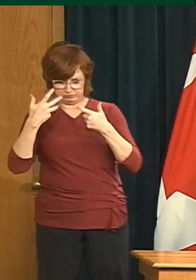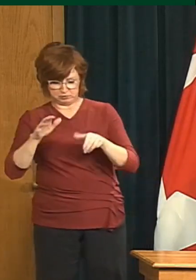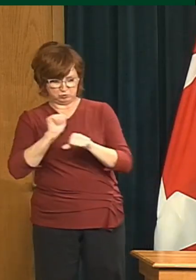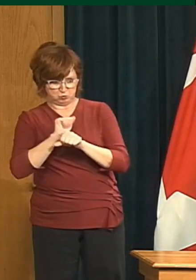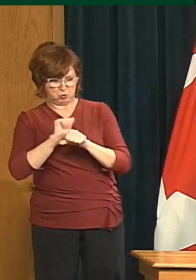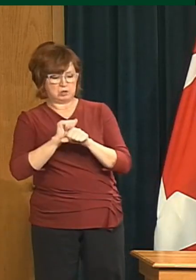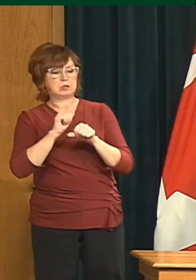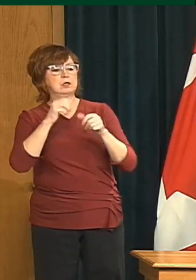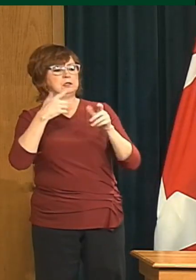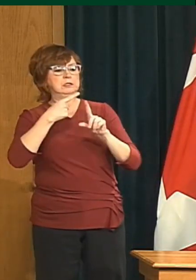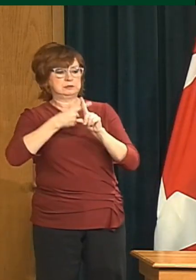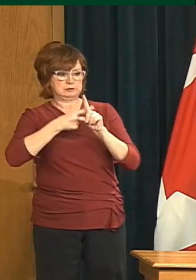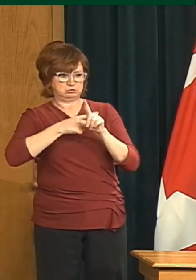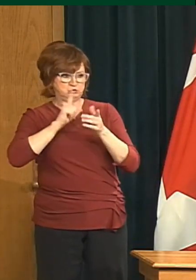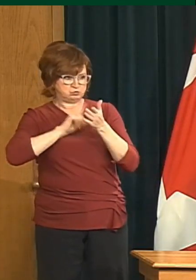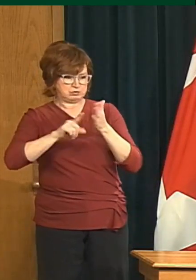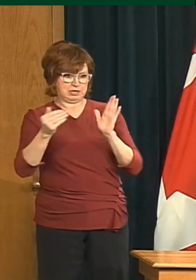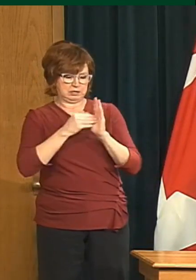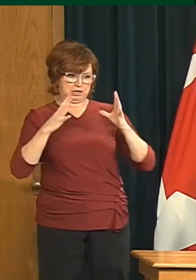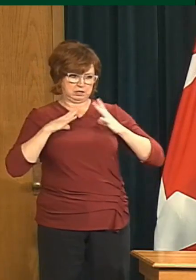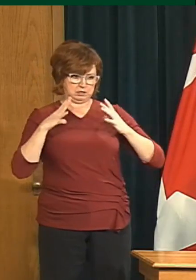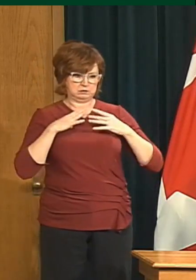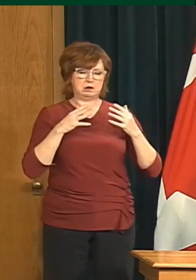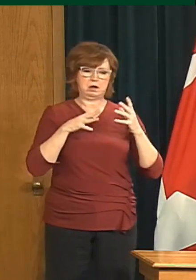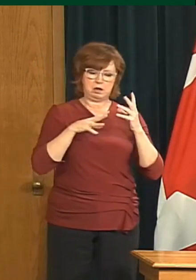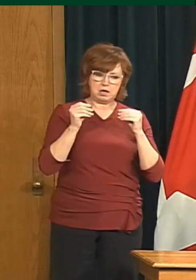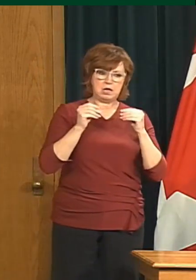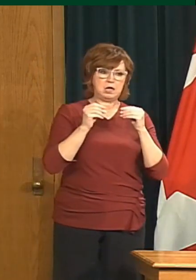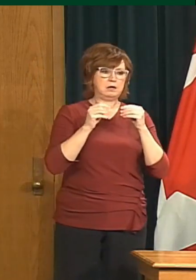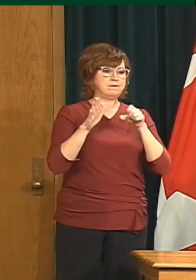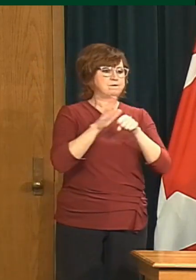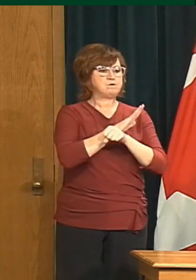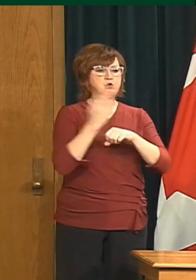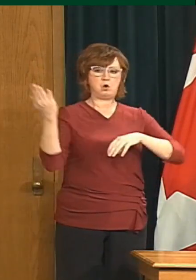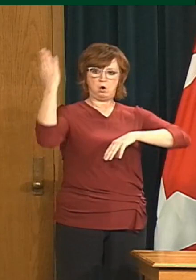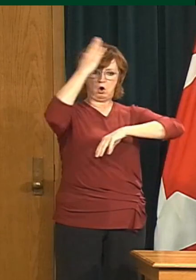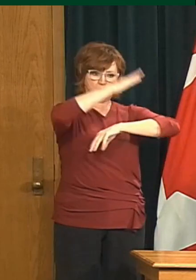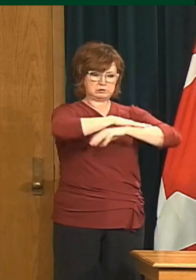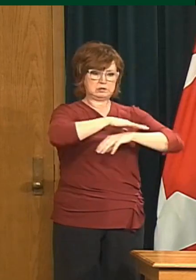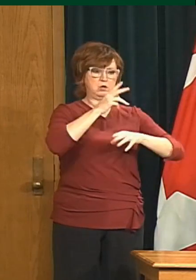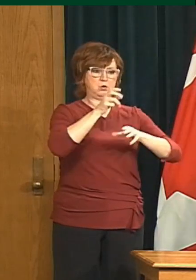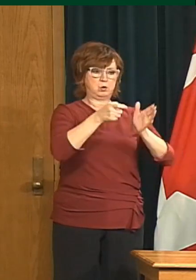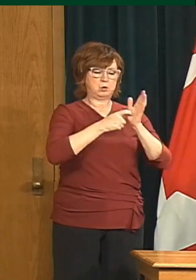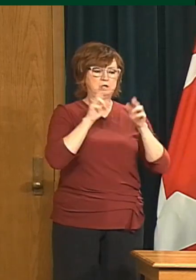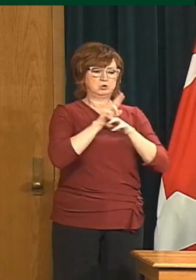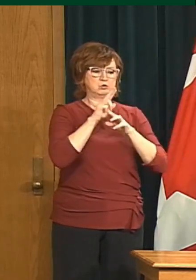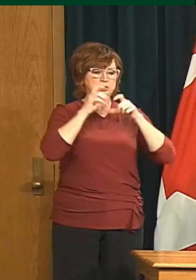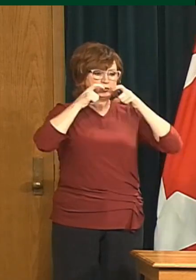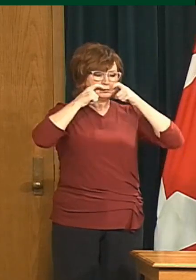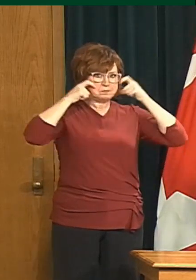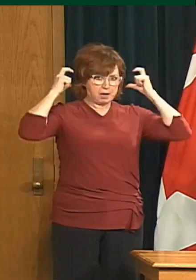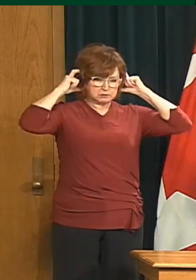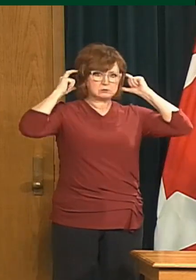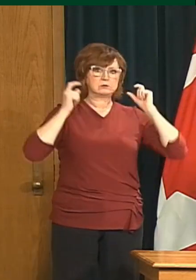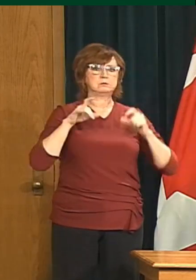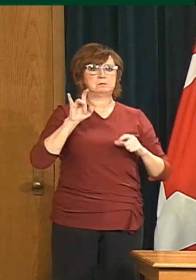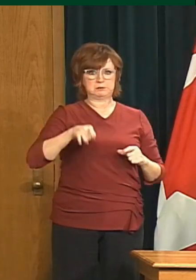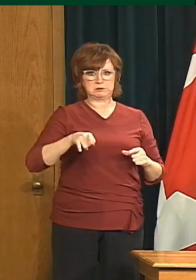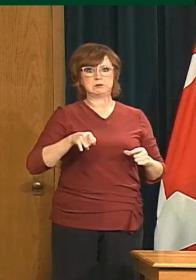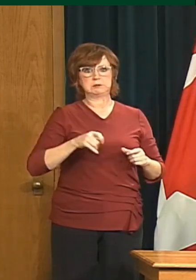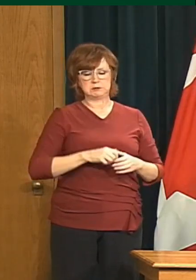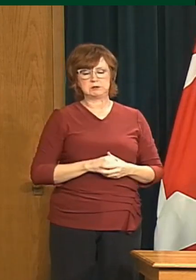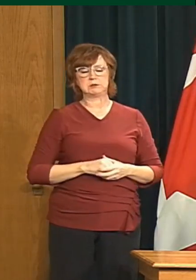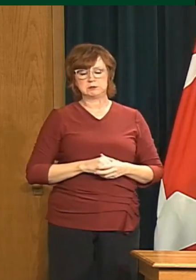all times. And we hope that these additional measures will continue to minimize ongoing risk in not just these two